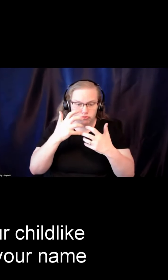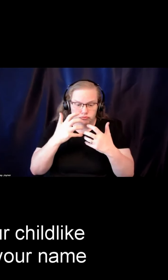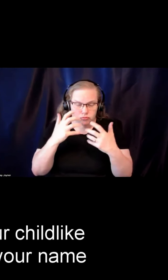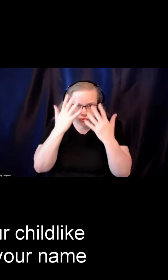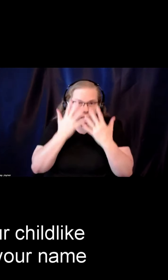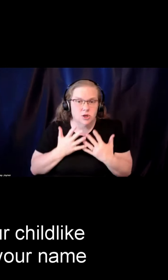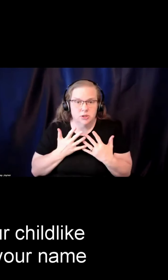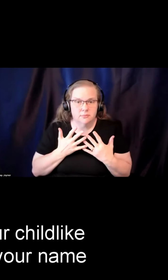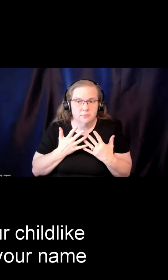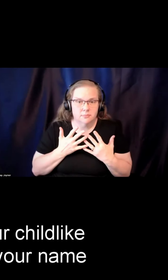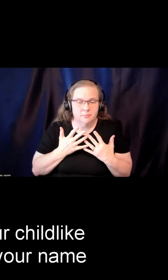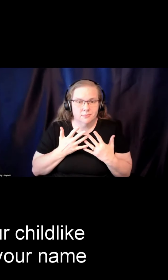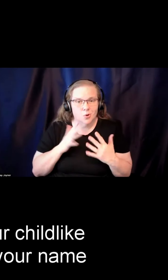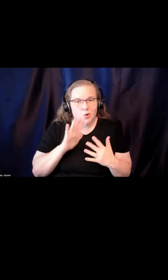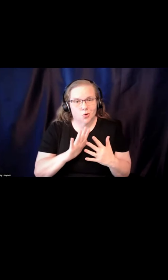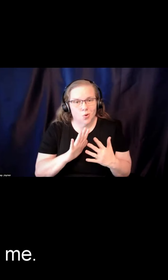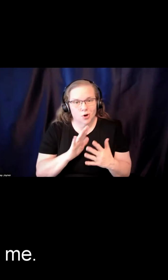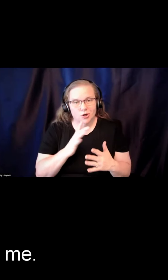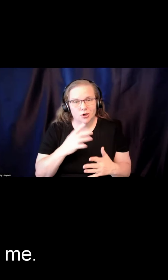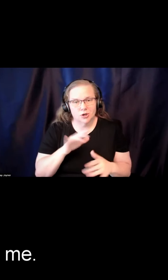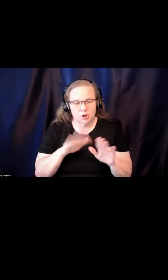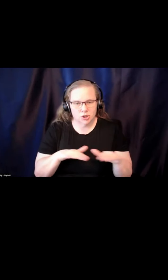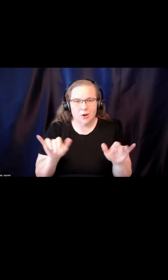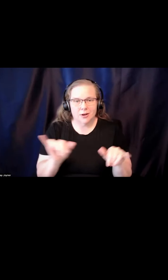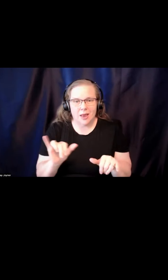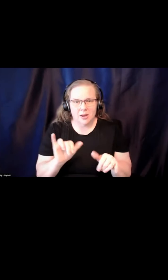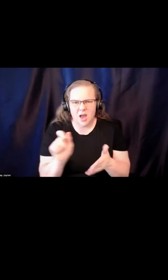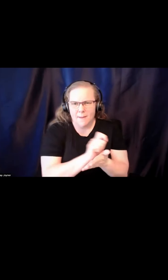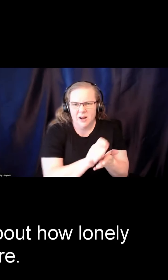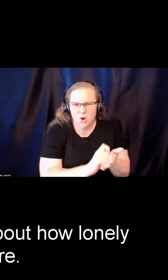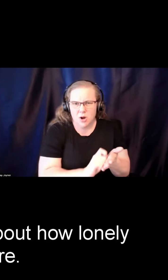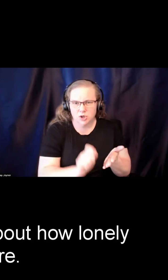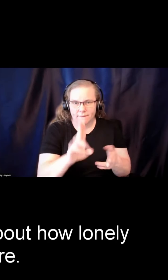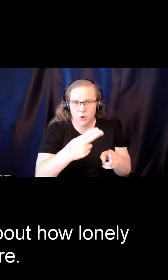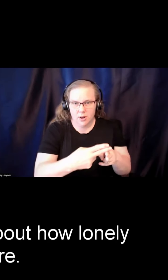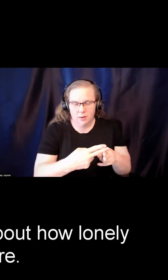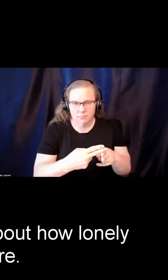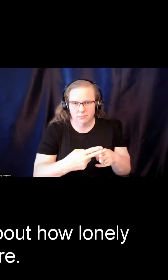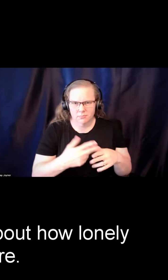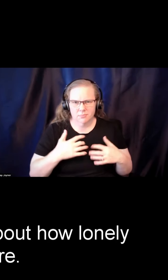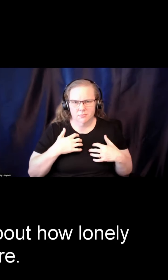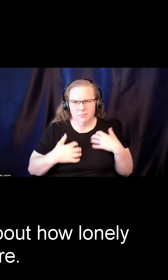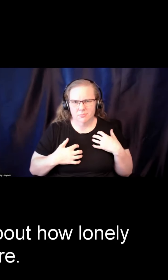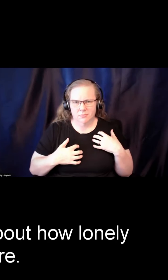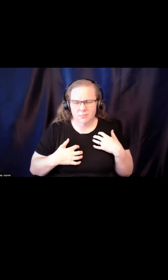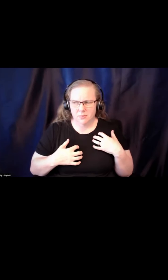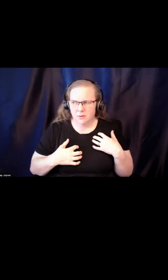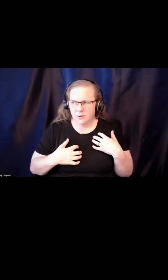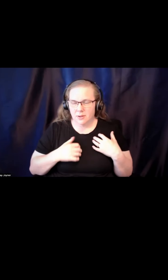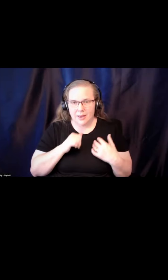Your childlike obliteration of your name unsettled me. I didn't dare think about how lonely you